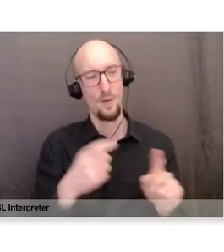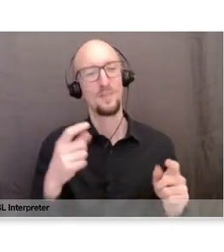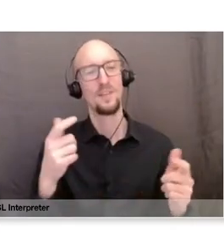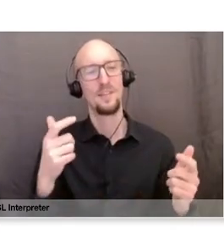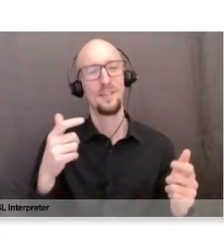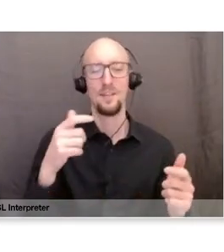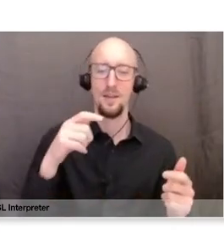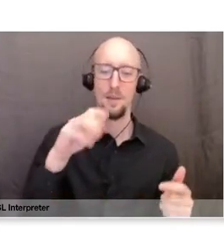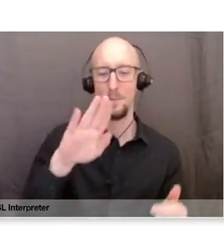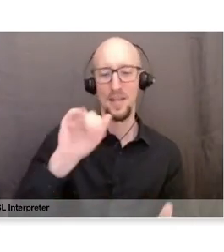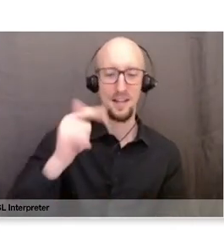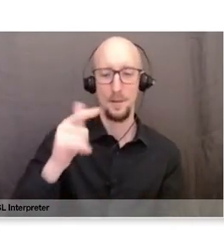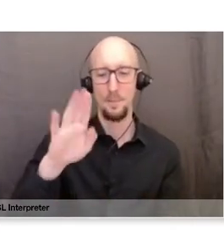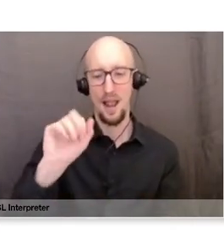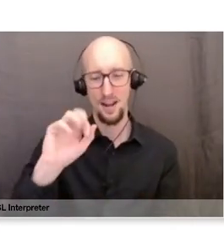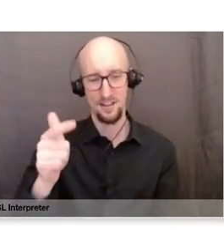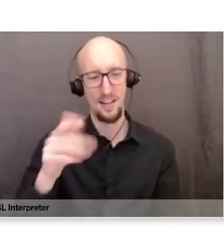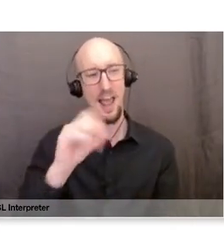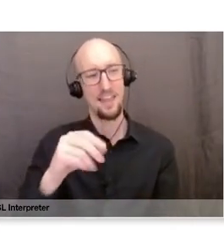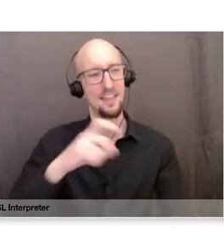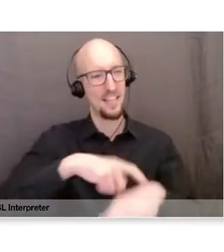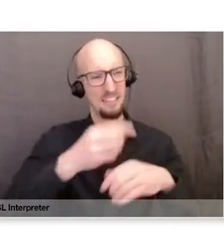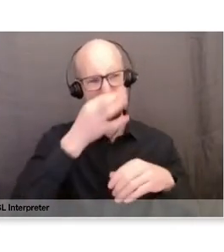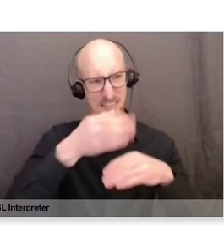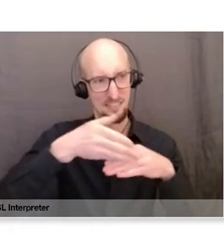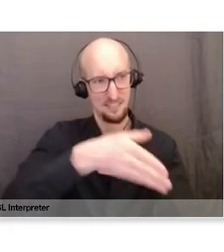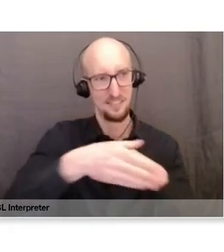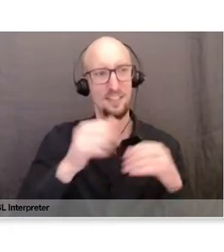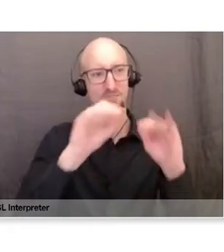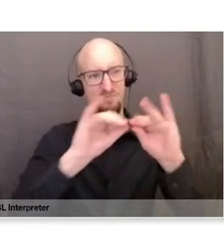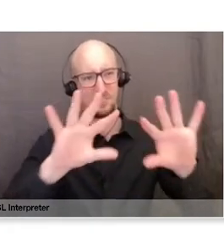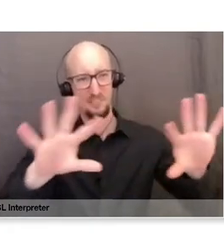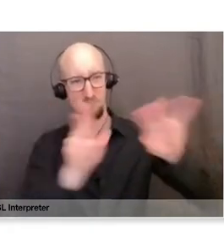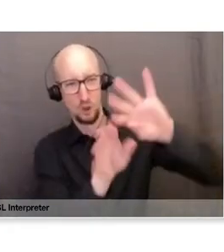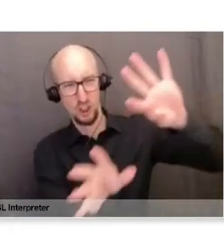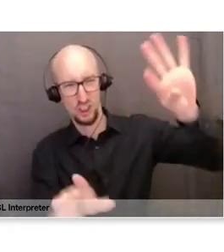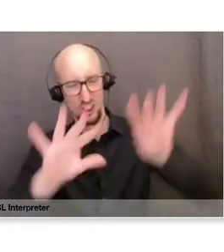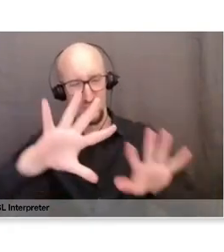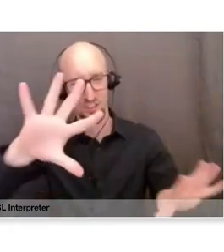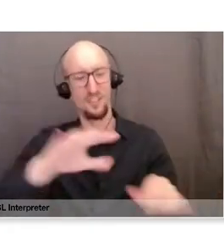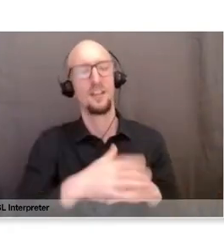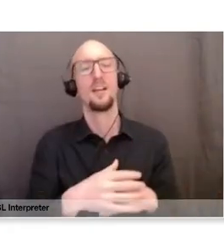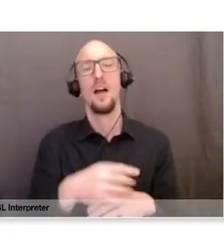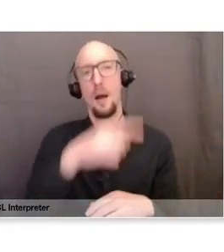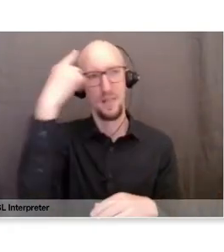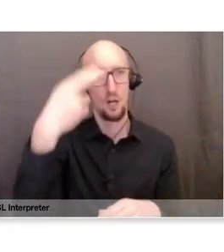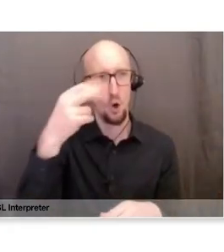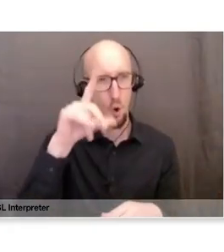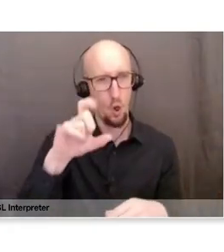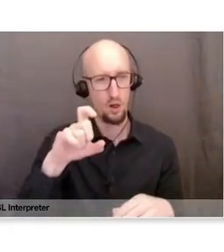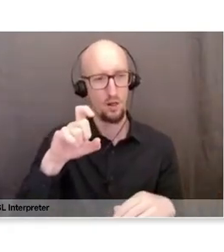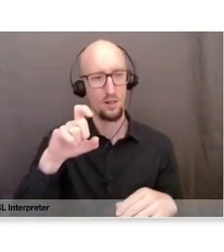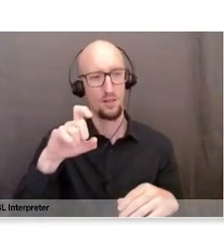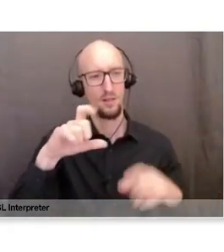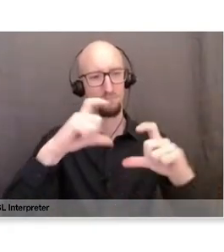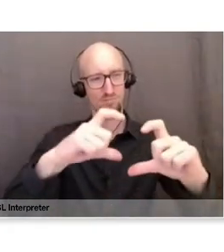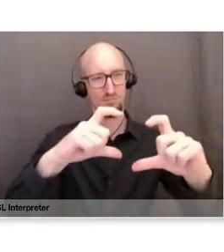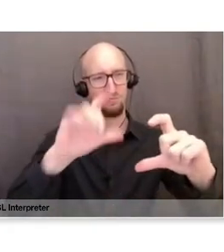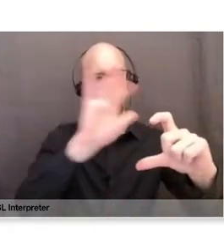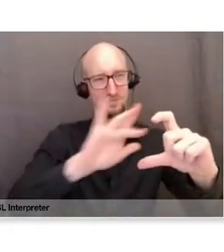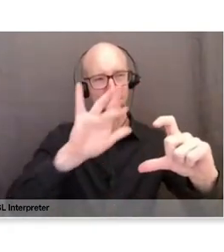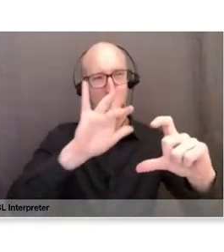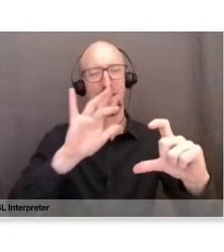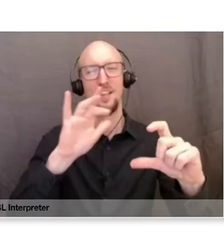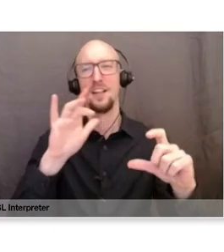the time mapped after it. There was the shadow of a black hole and another image.